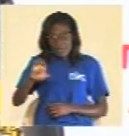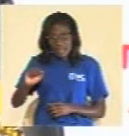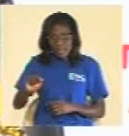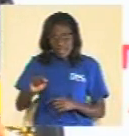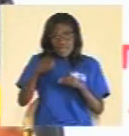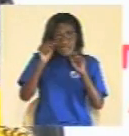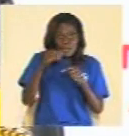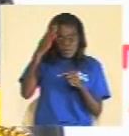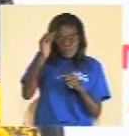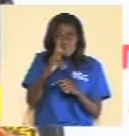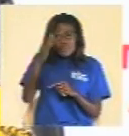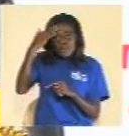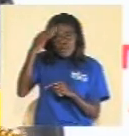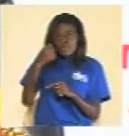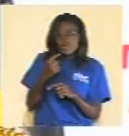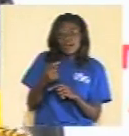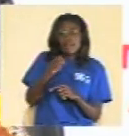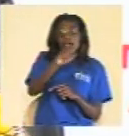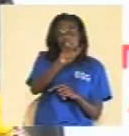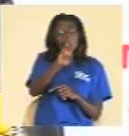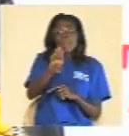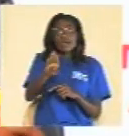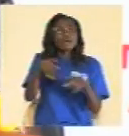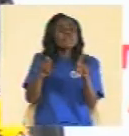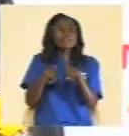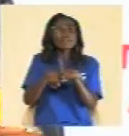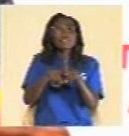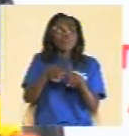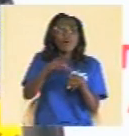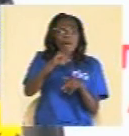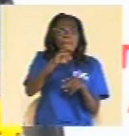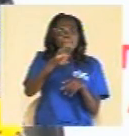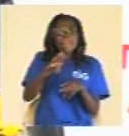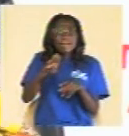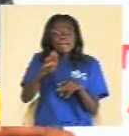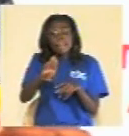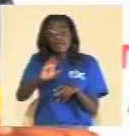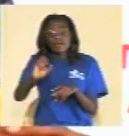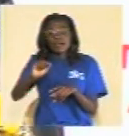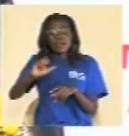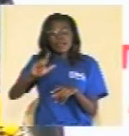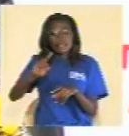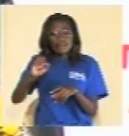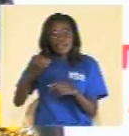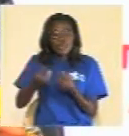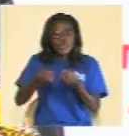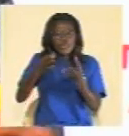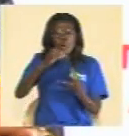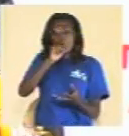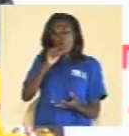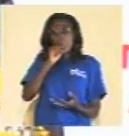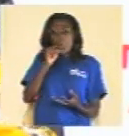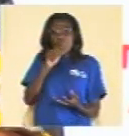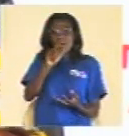of TB, which is called Mycobacterium tuberculosis. That's a different type of a mycobacterium, but this one